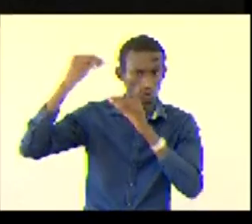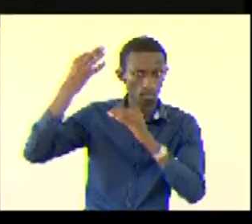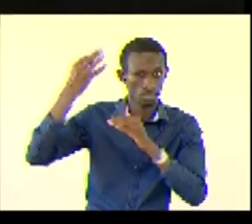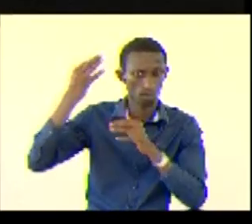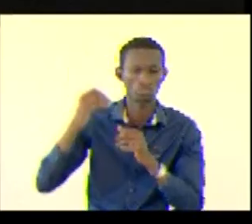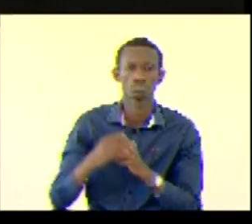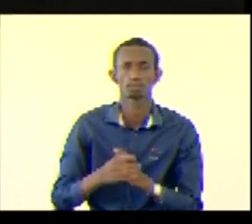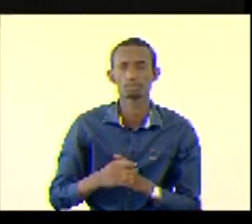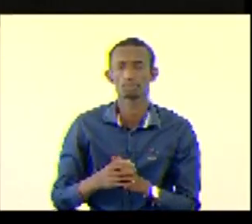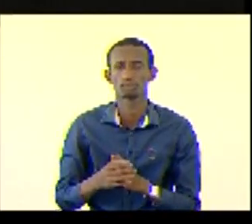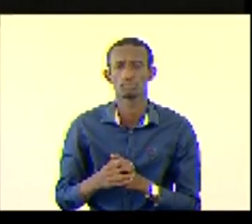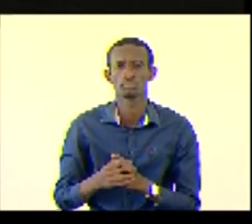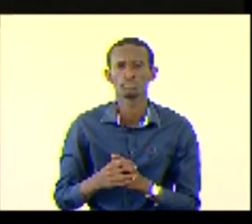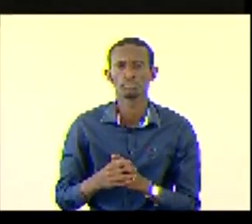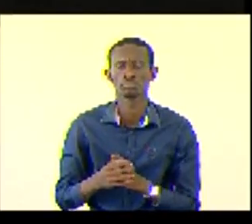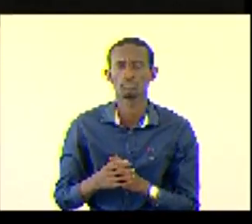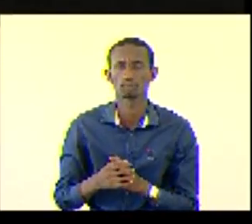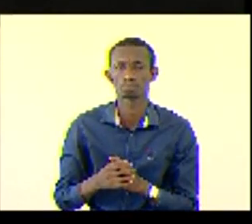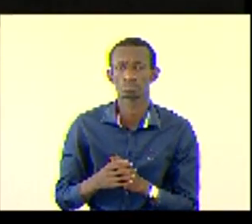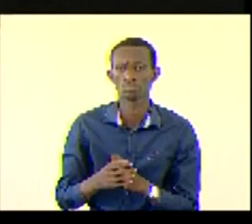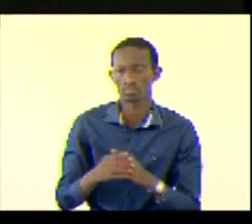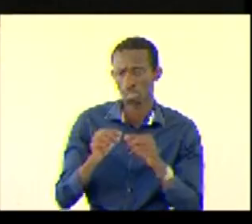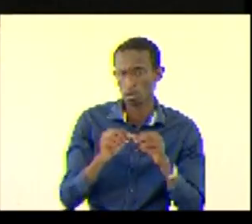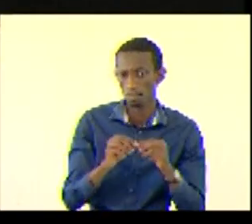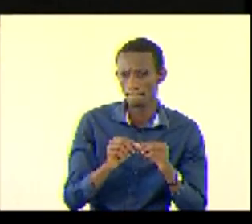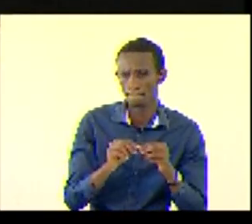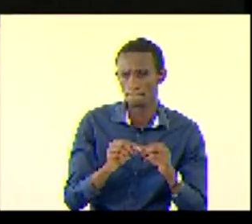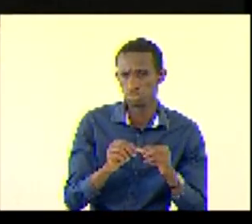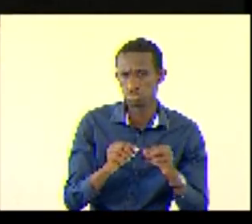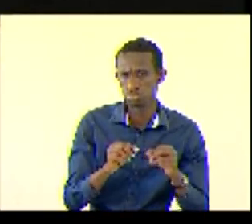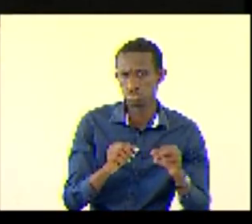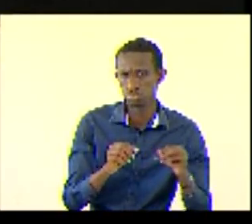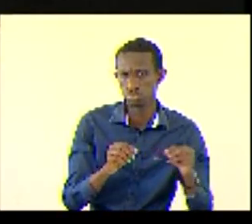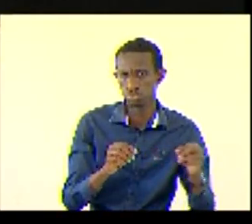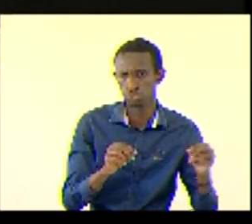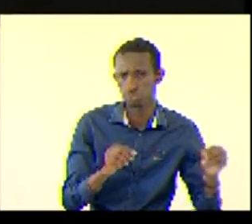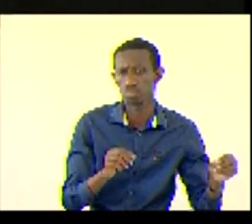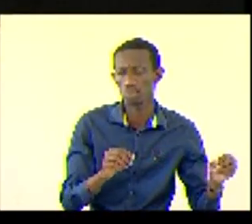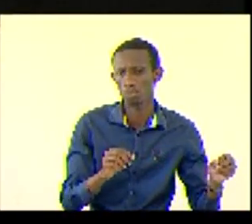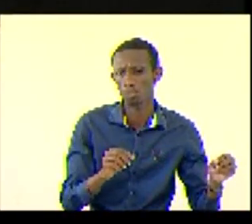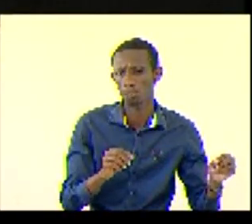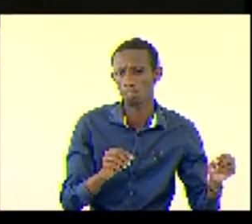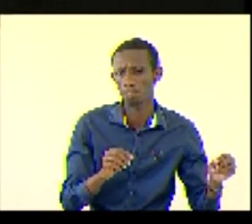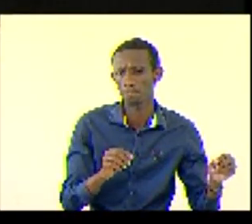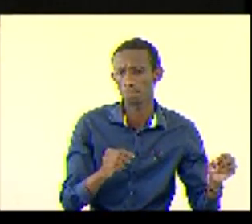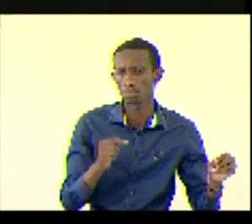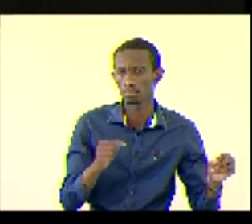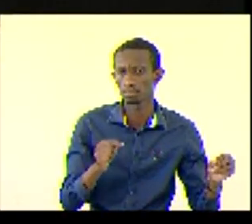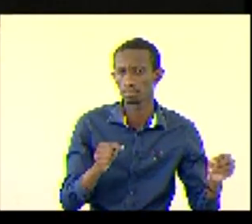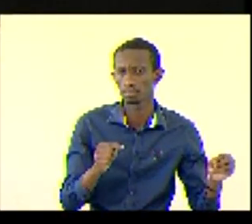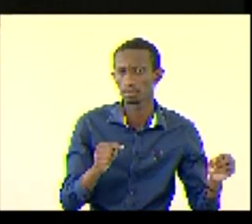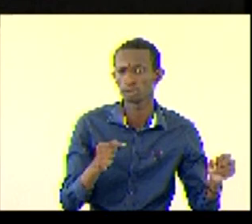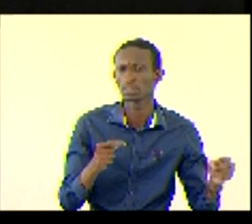are dealing with. So the time can either be in seconds or minutes, and then the volume of the gas. We have seen